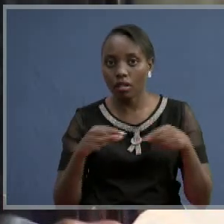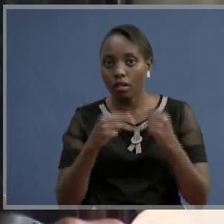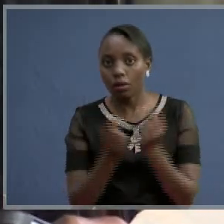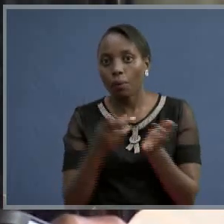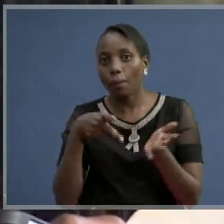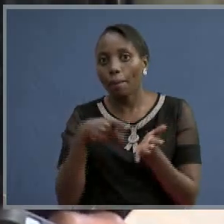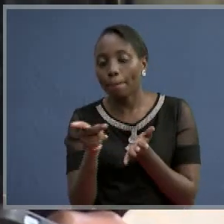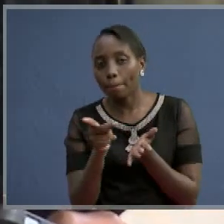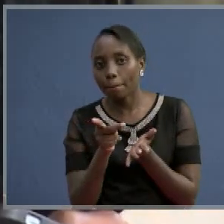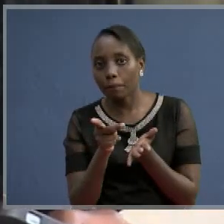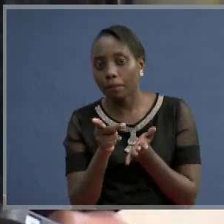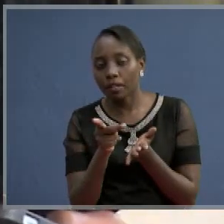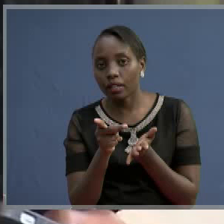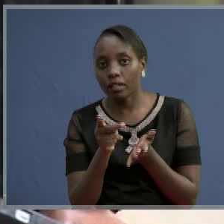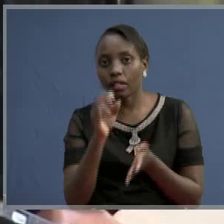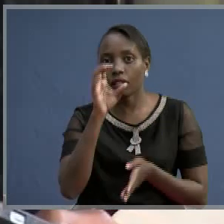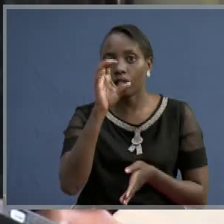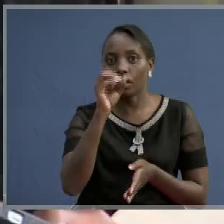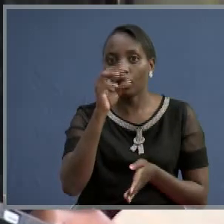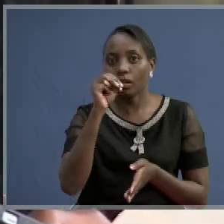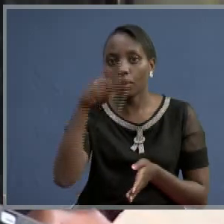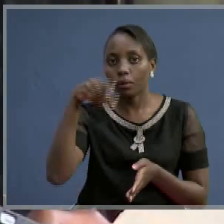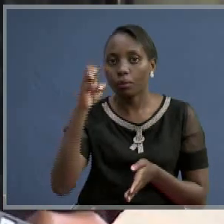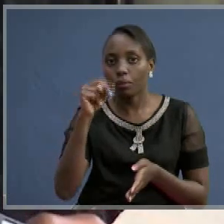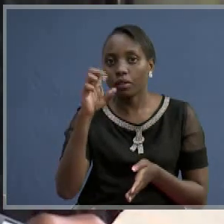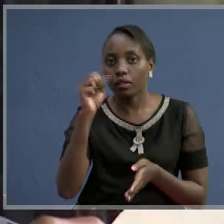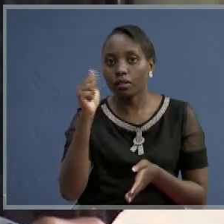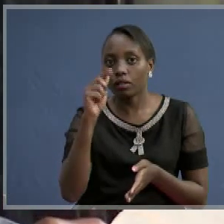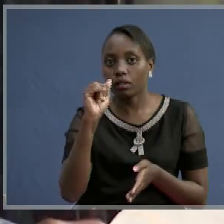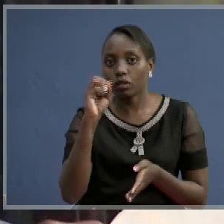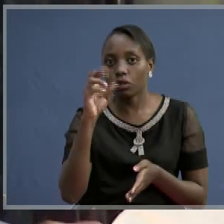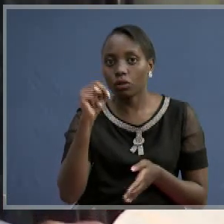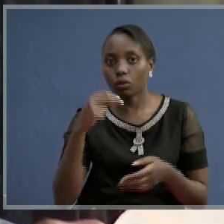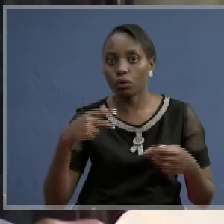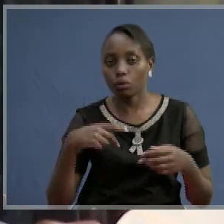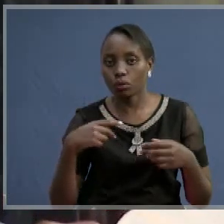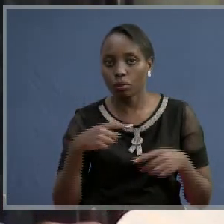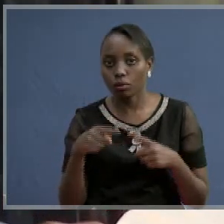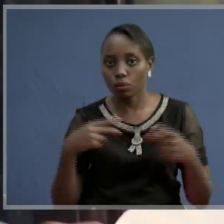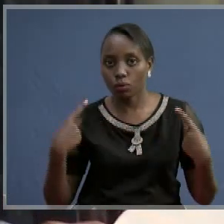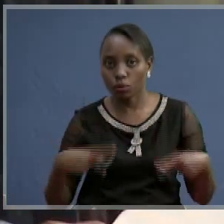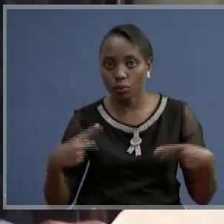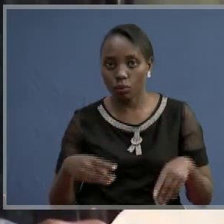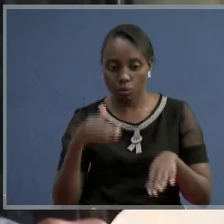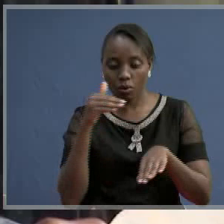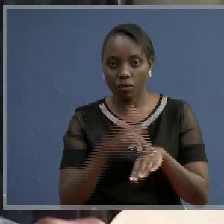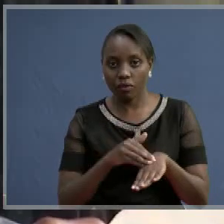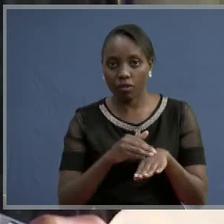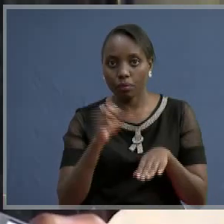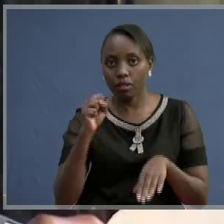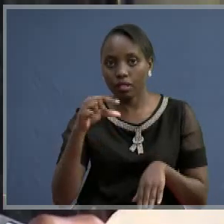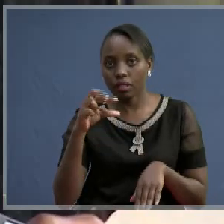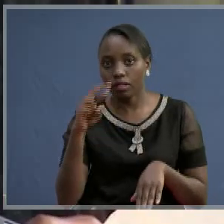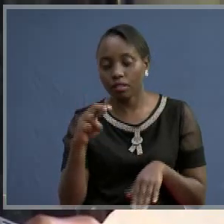paid compensation to persons and entities affected by the Standard Gauge Railway,